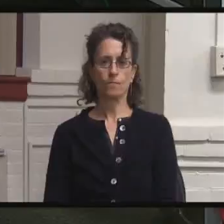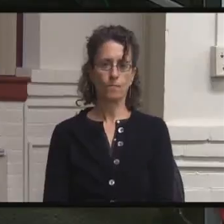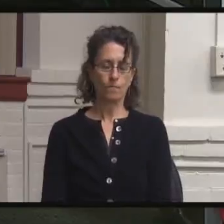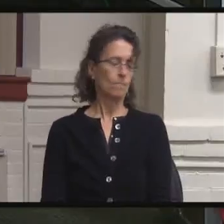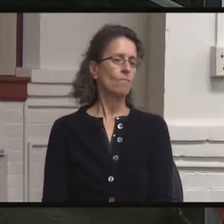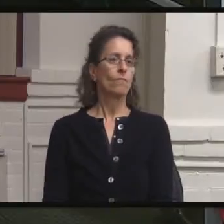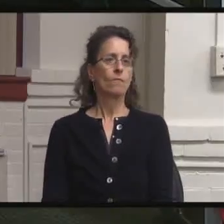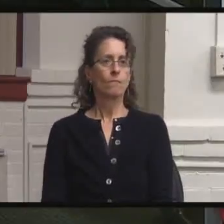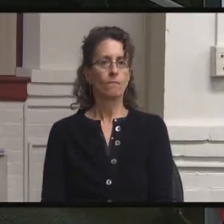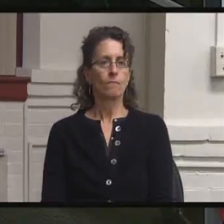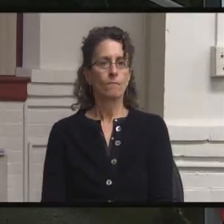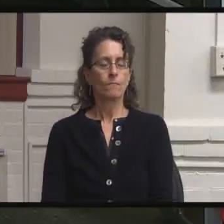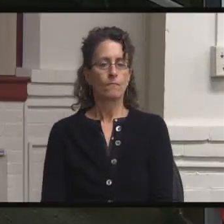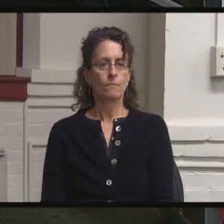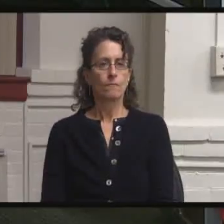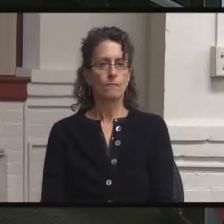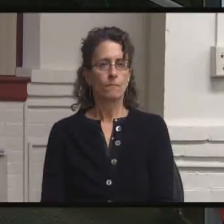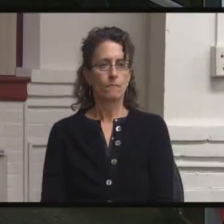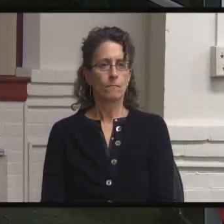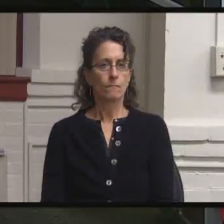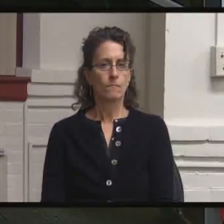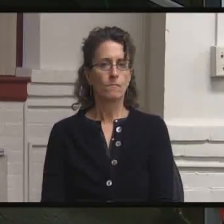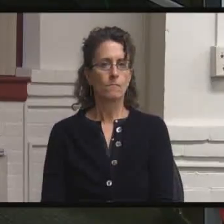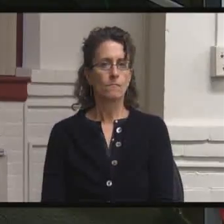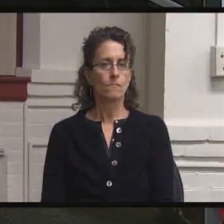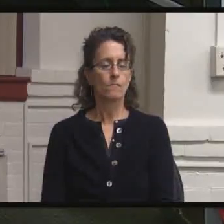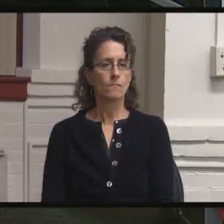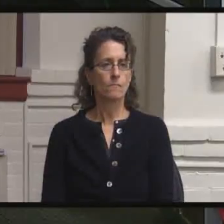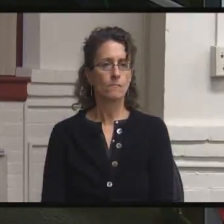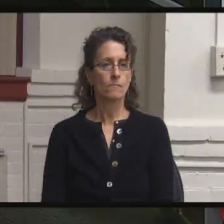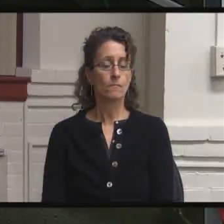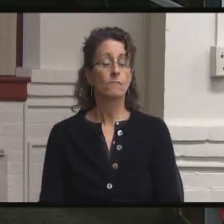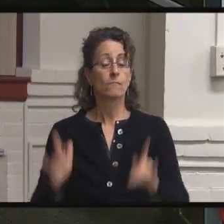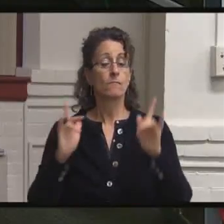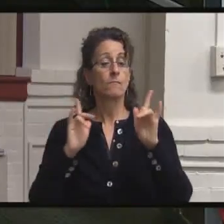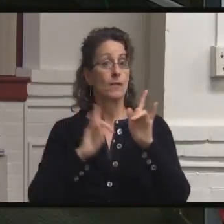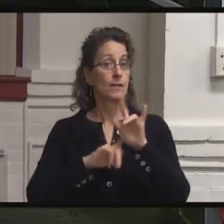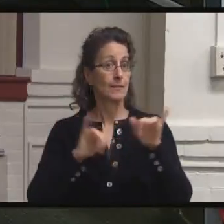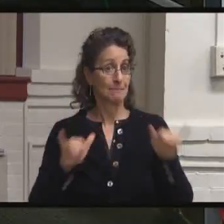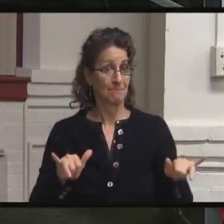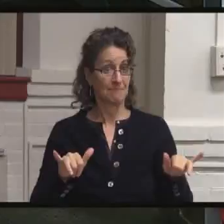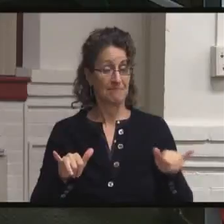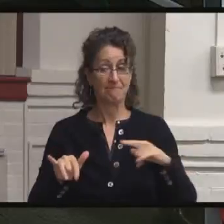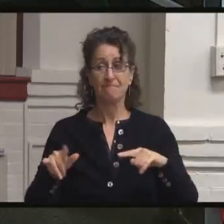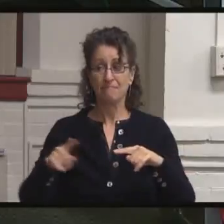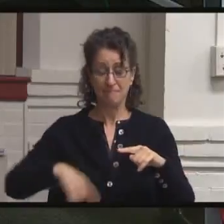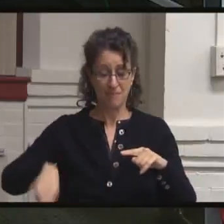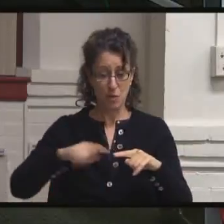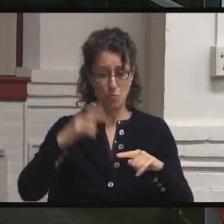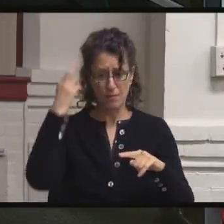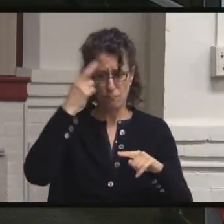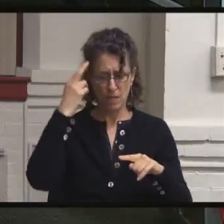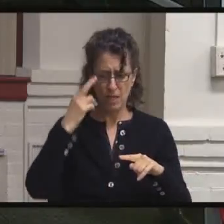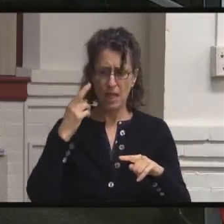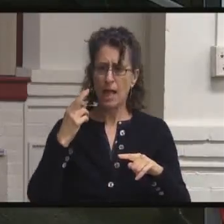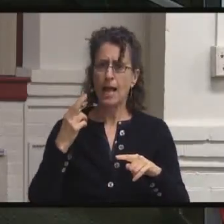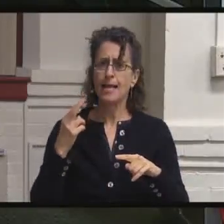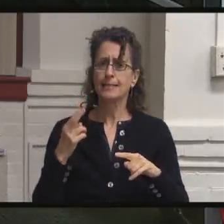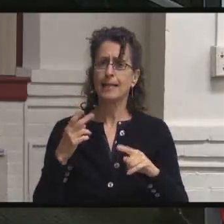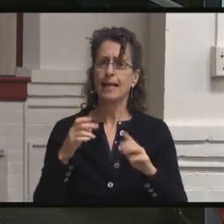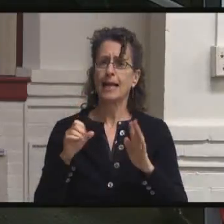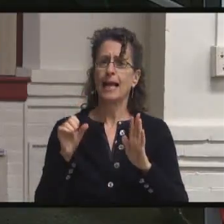it was acknowledged that there are at least two other state entities that could potentially